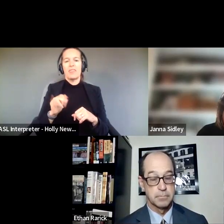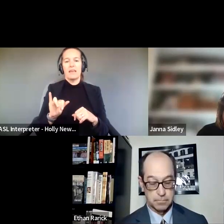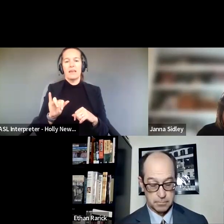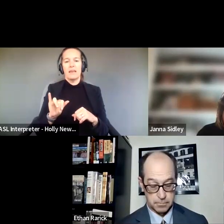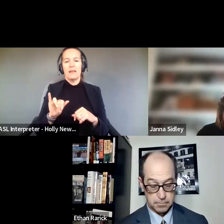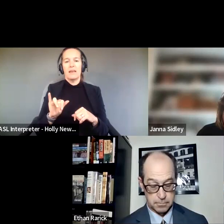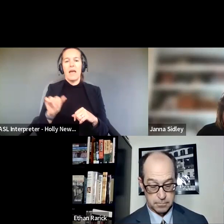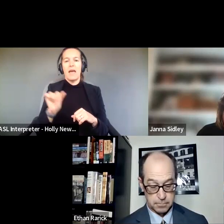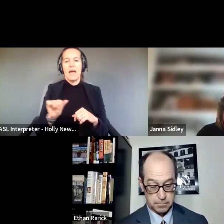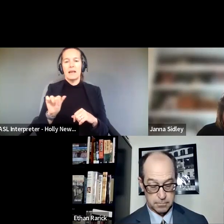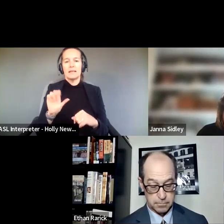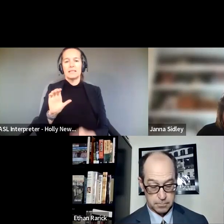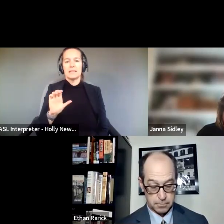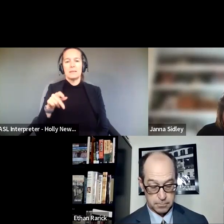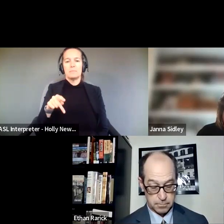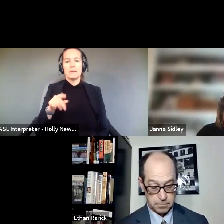at